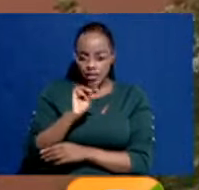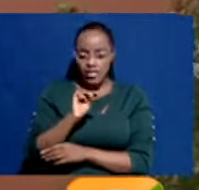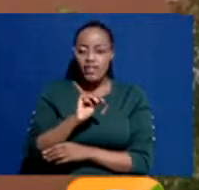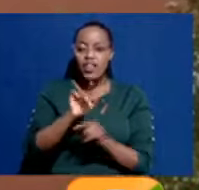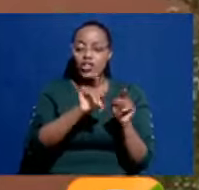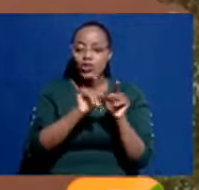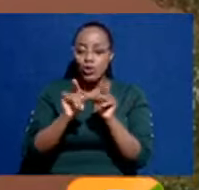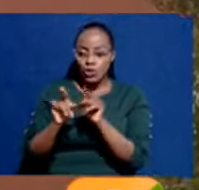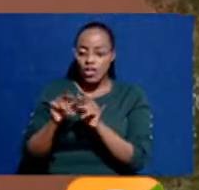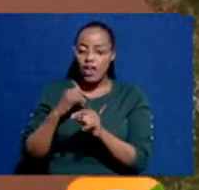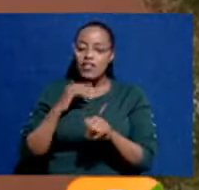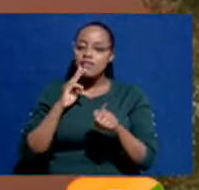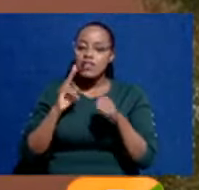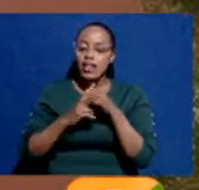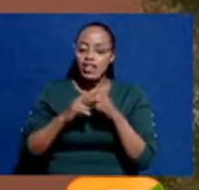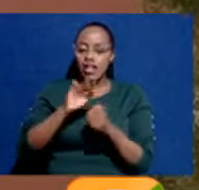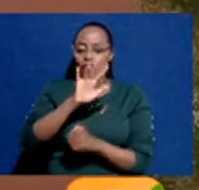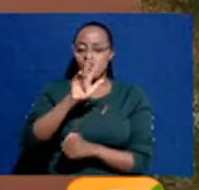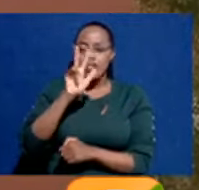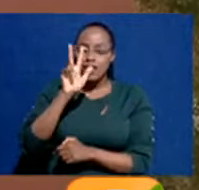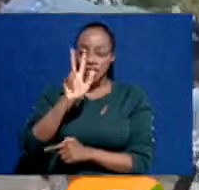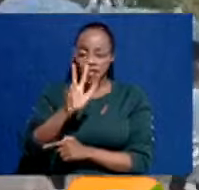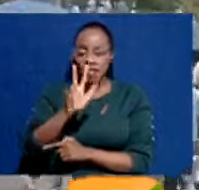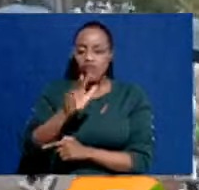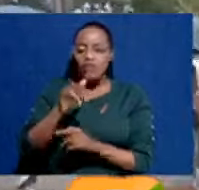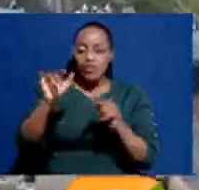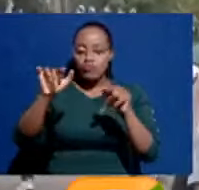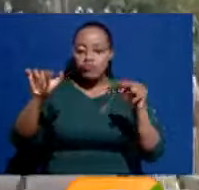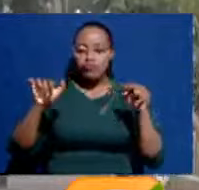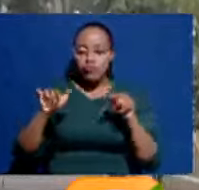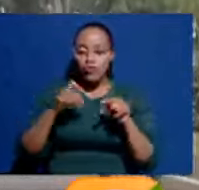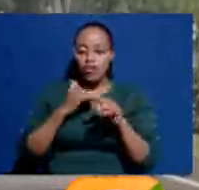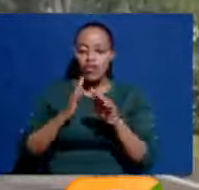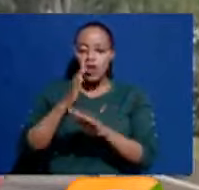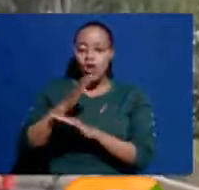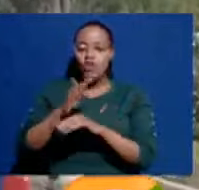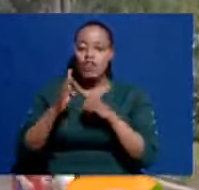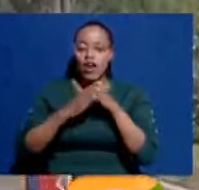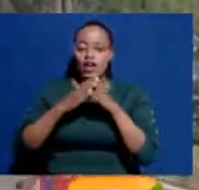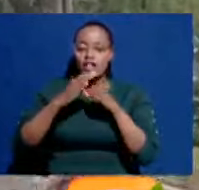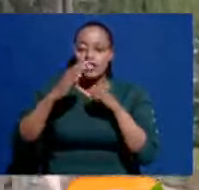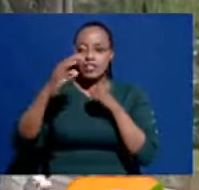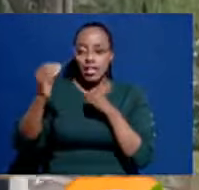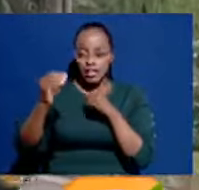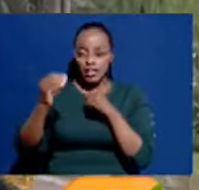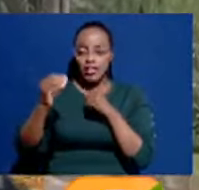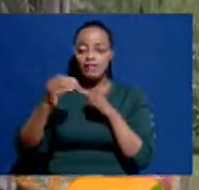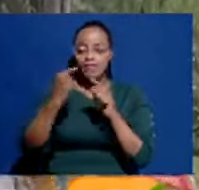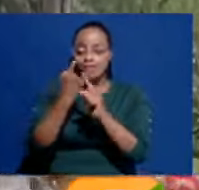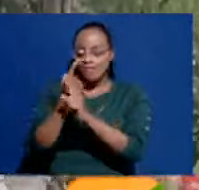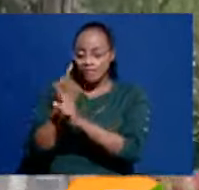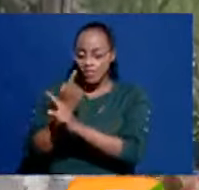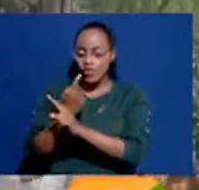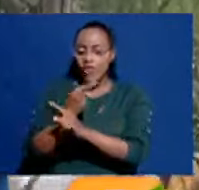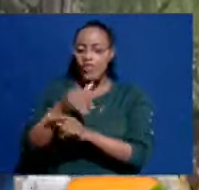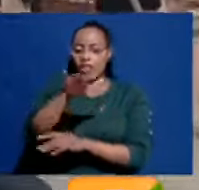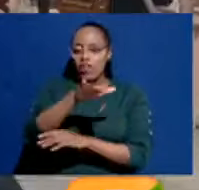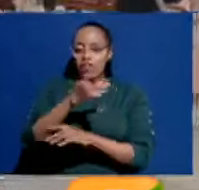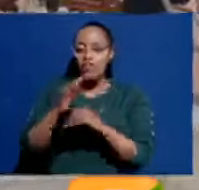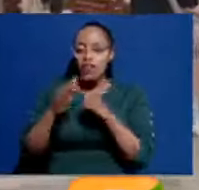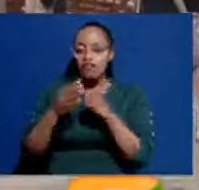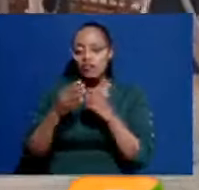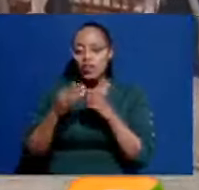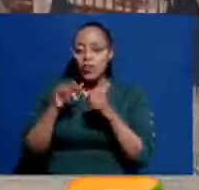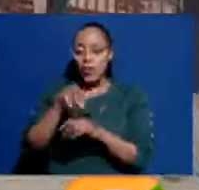and 753 meters in width. It has more than 90 palace compounds. After 10 minutes walk,